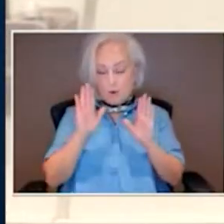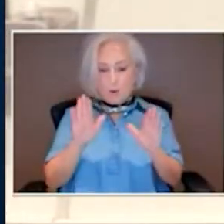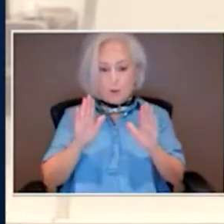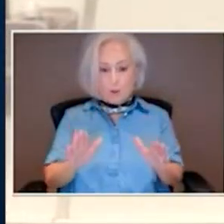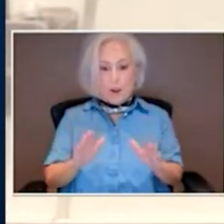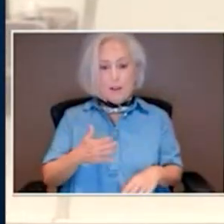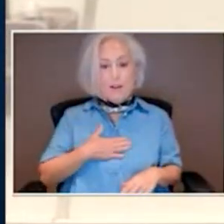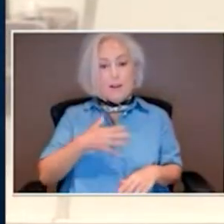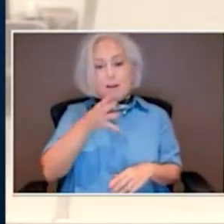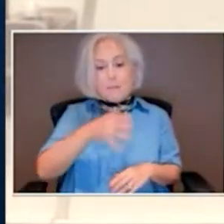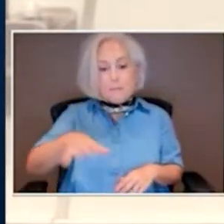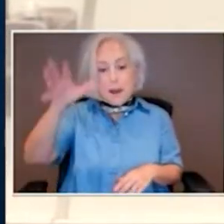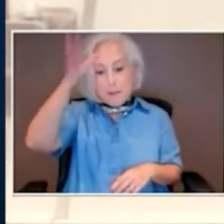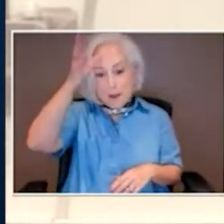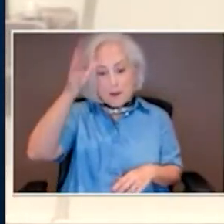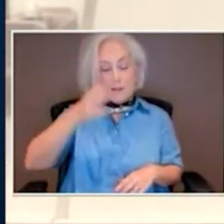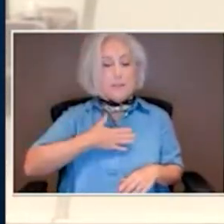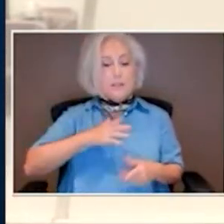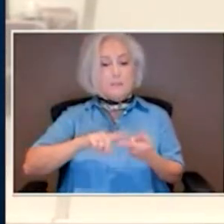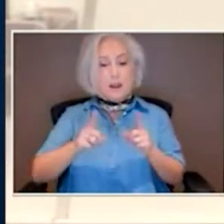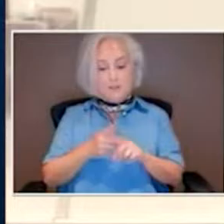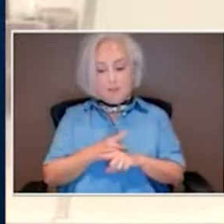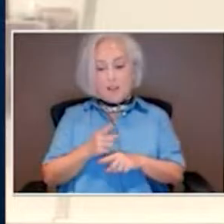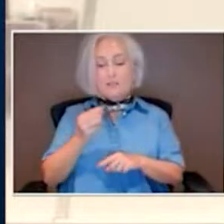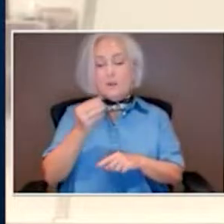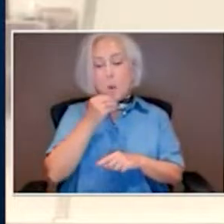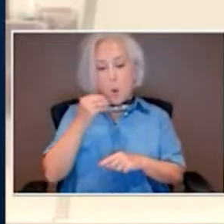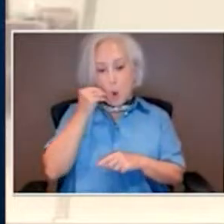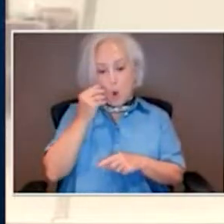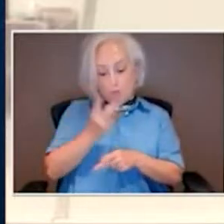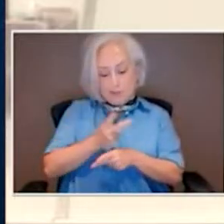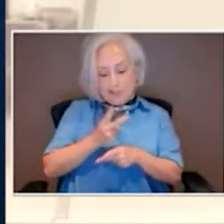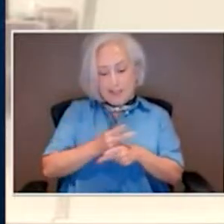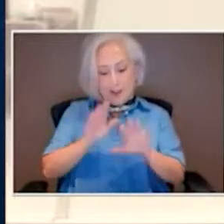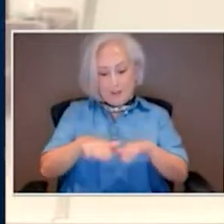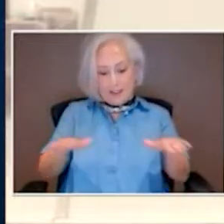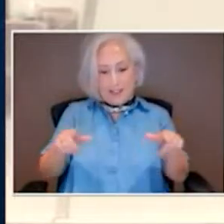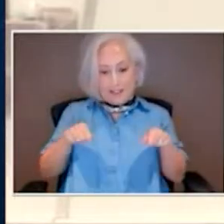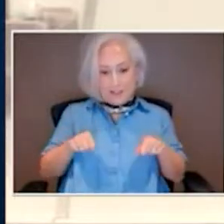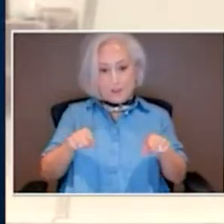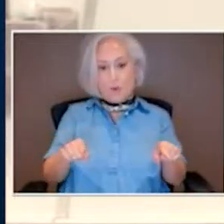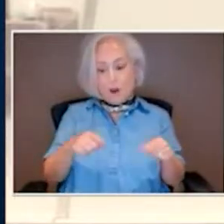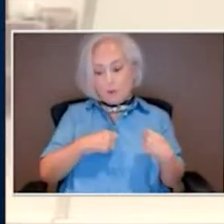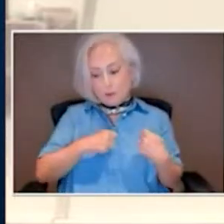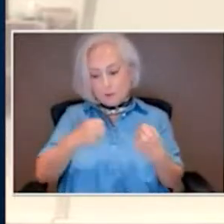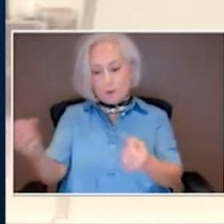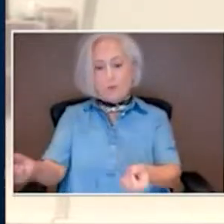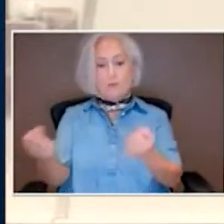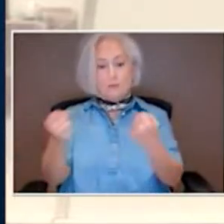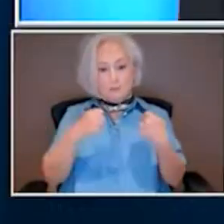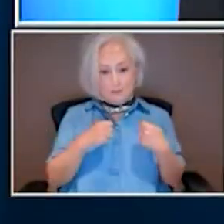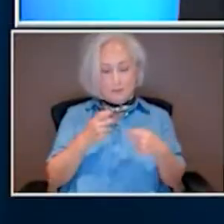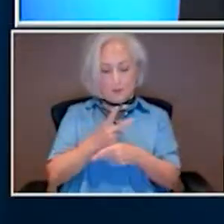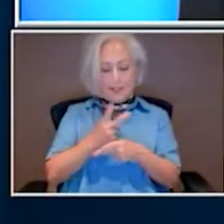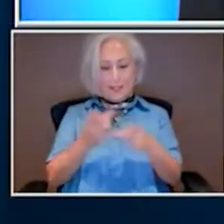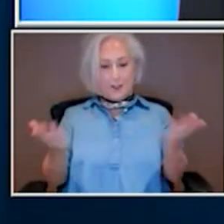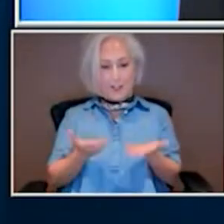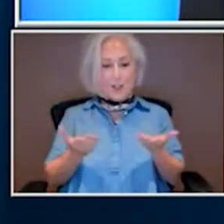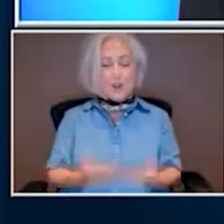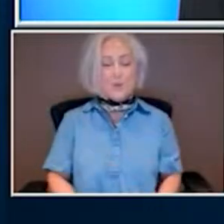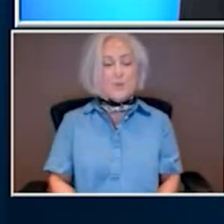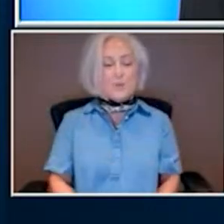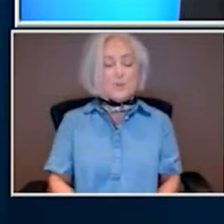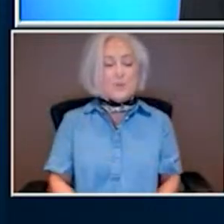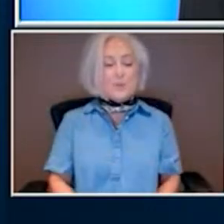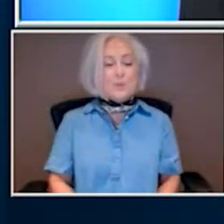my friends back at home that have been taking care of our kids while we've been gone so I can get my care. How